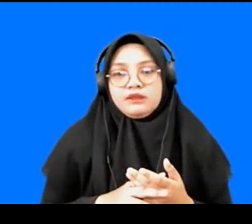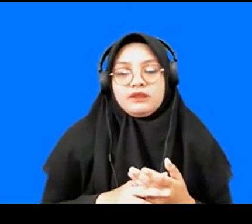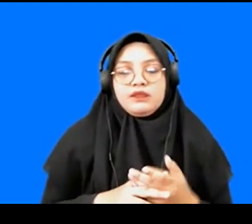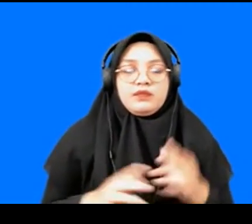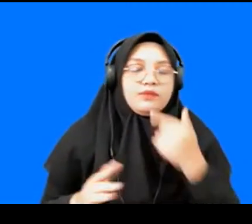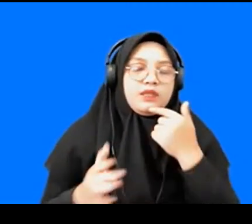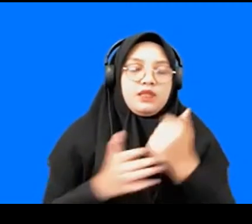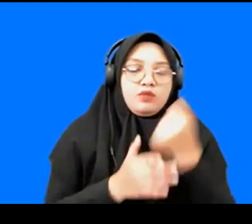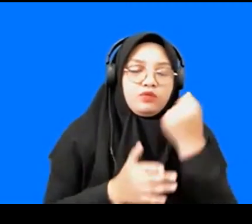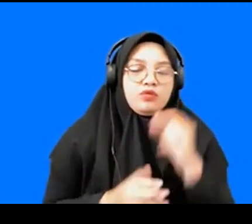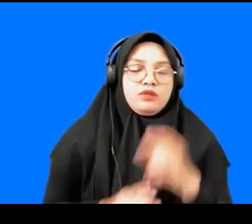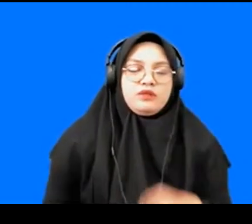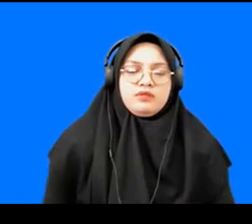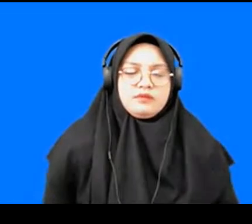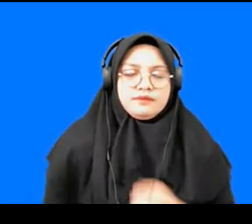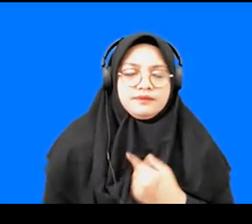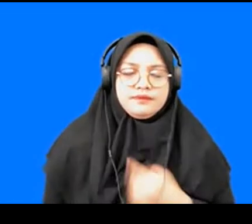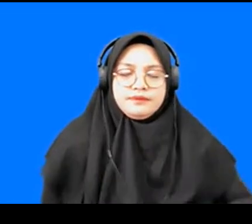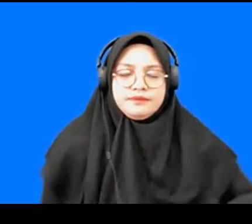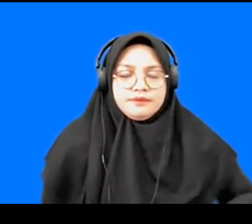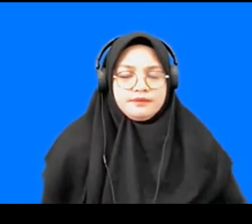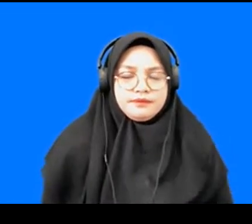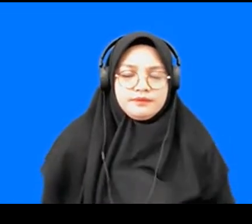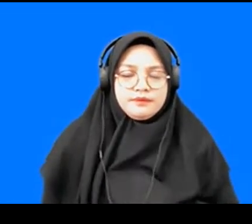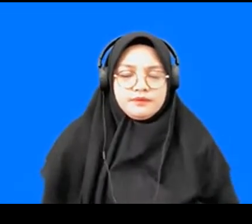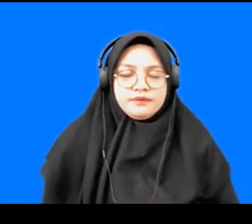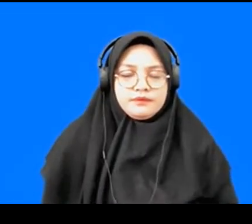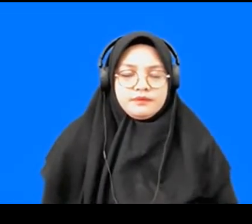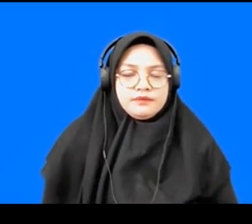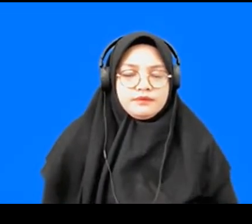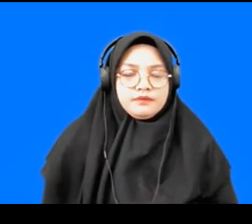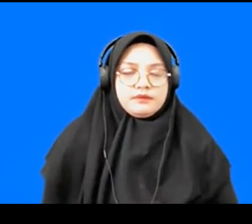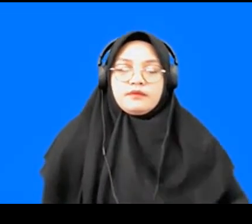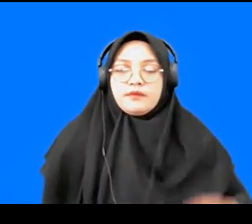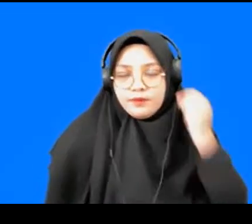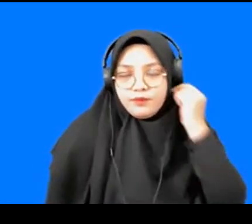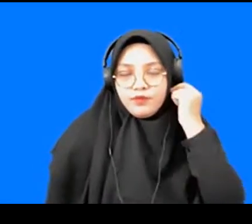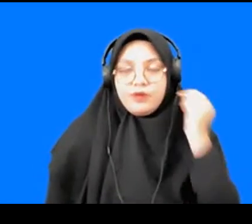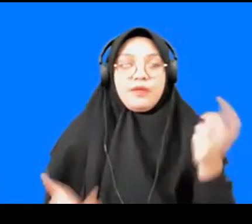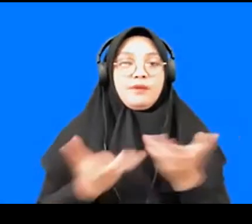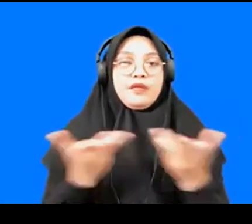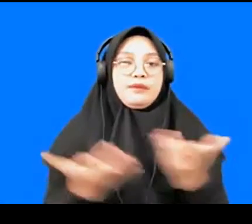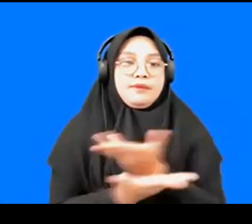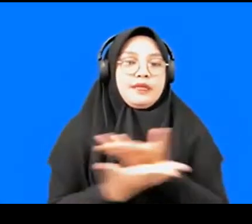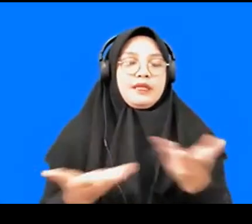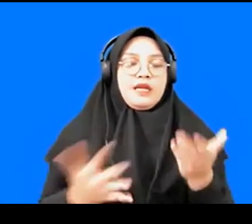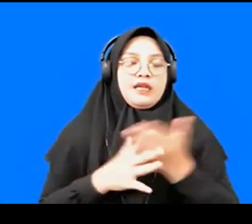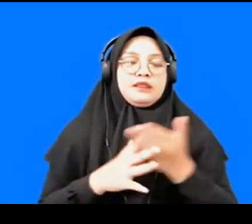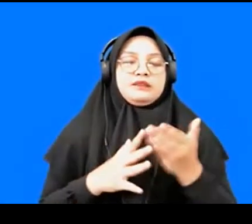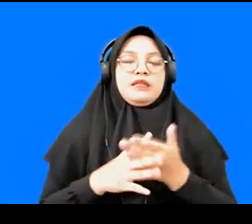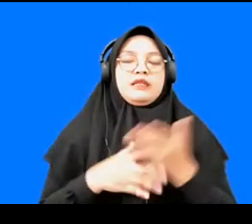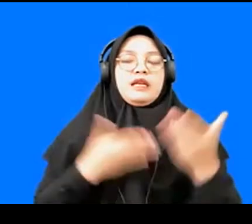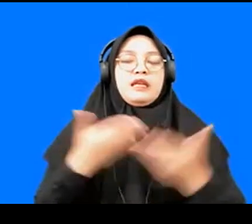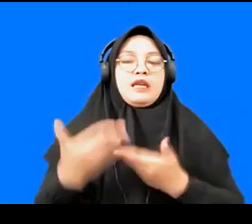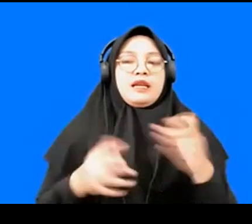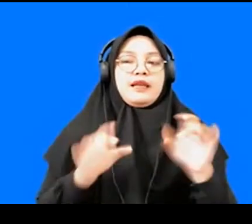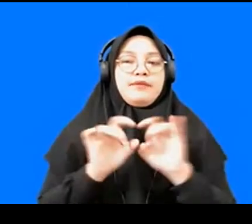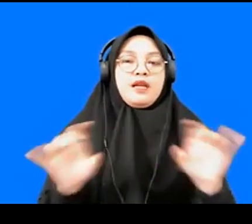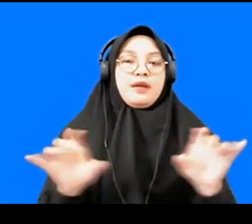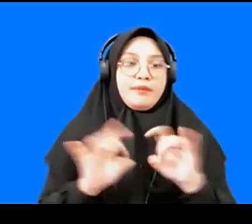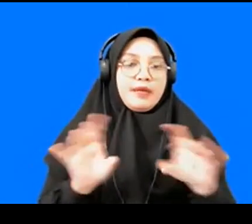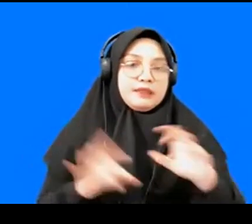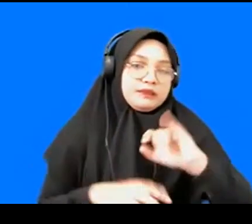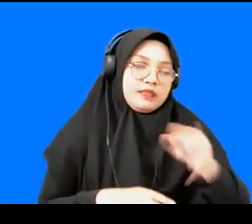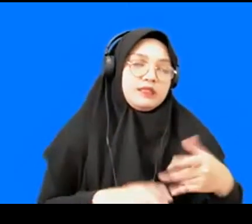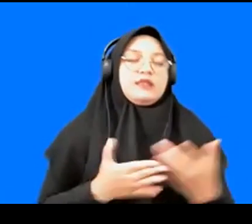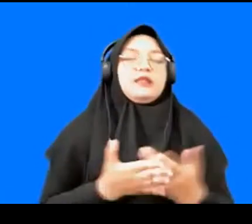public services and are dependent on public services far more than men, on public transport, on other things. They don't